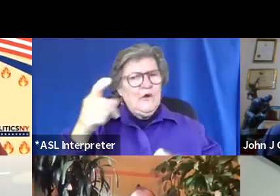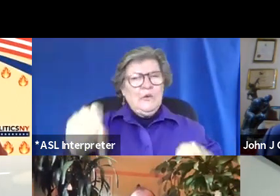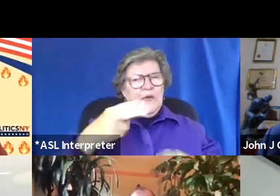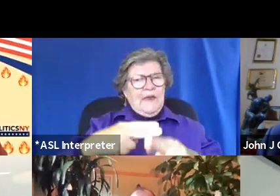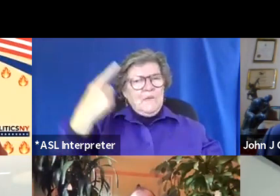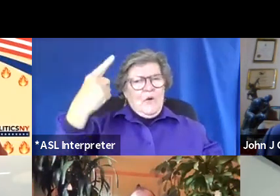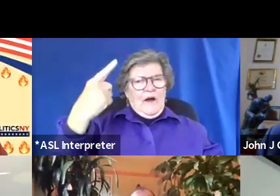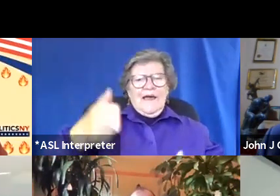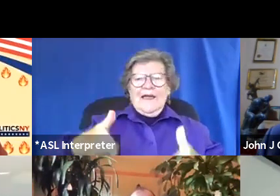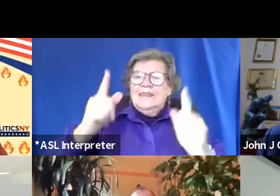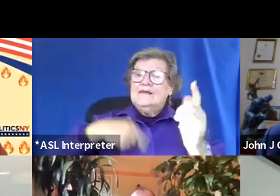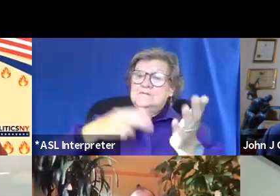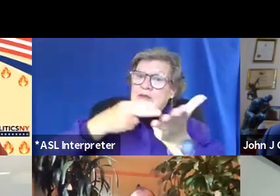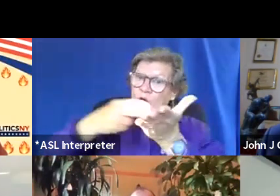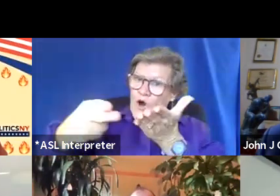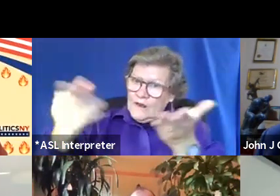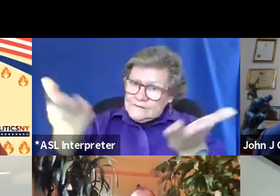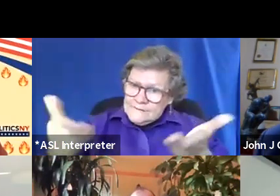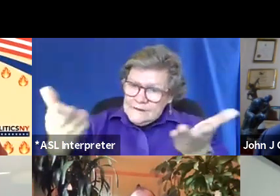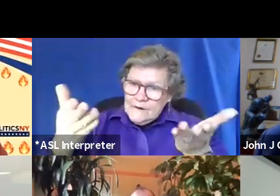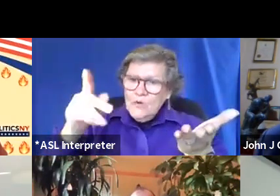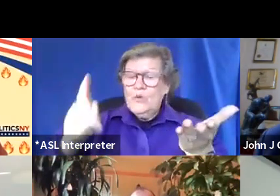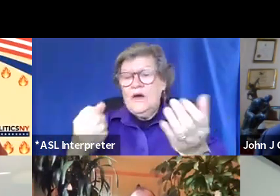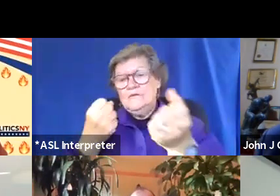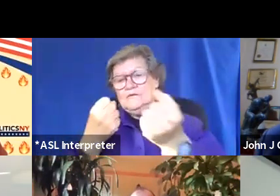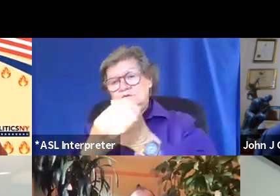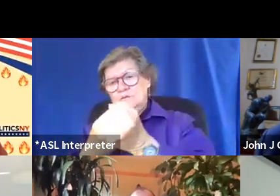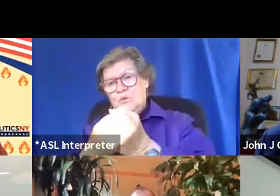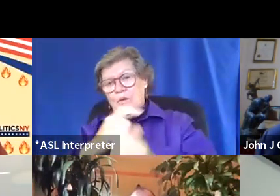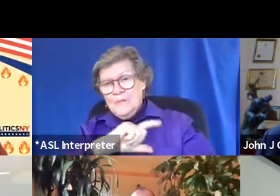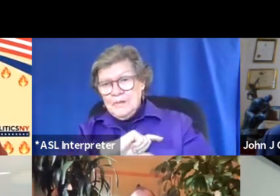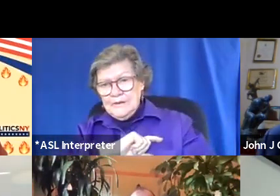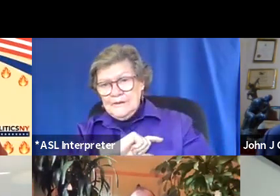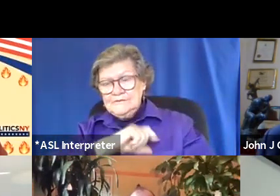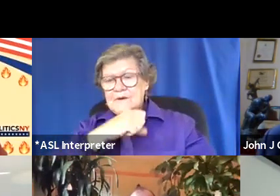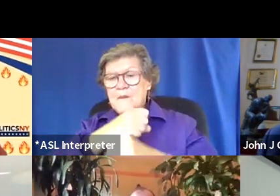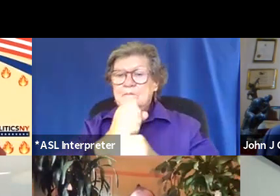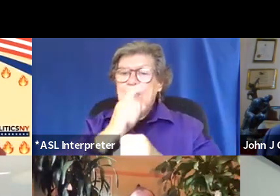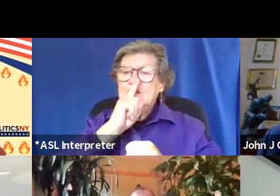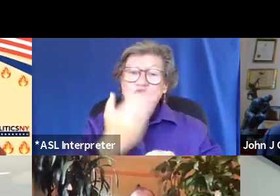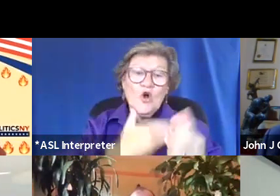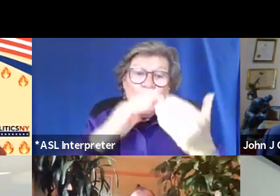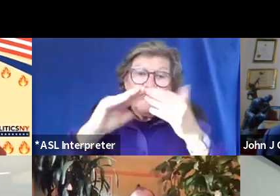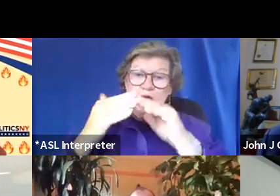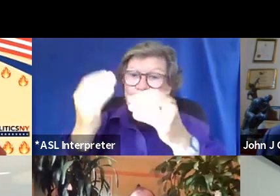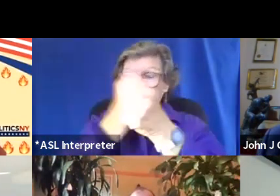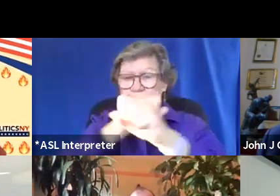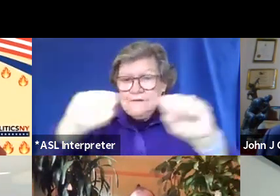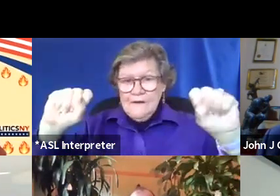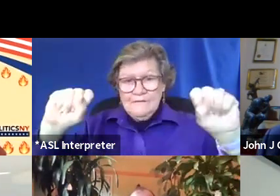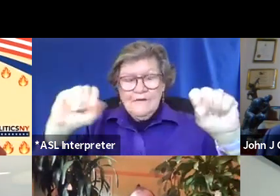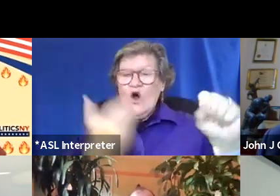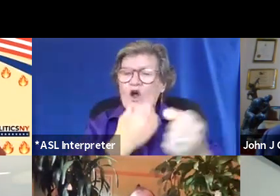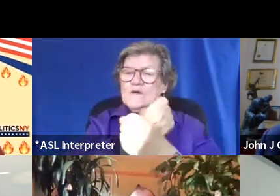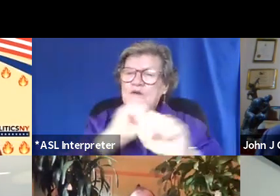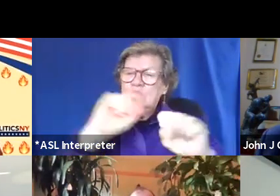So let's be honest here. We need to support the police. We need to make sure our communities are safe. Our community is only as